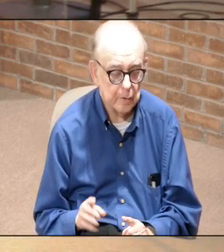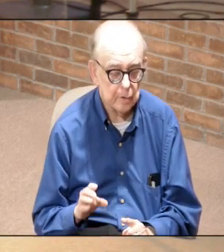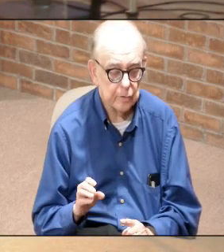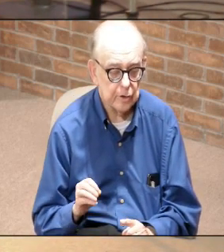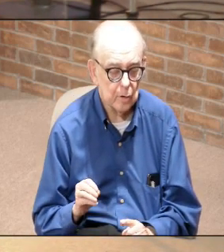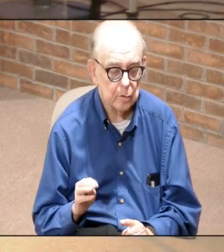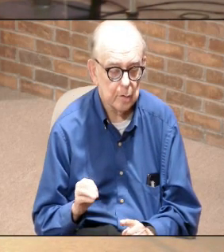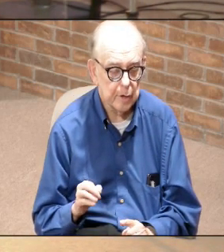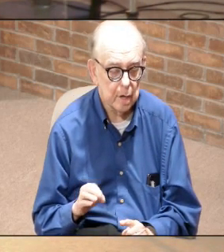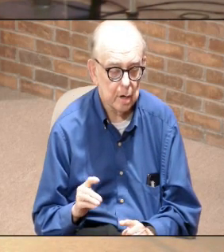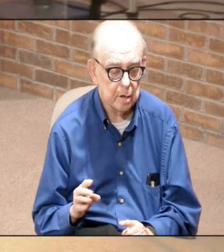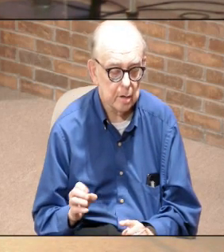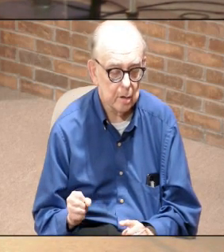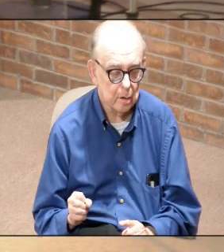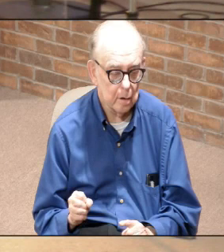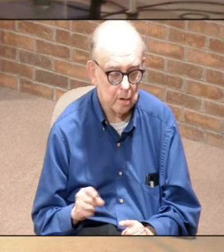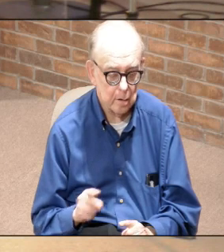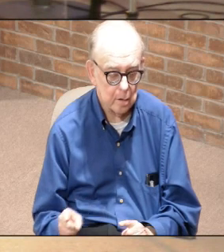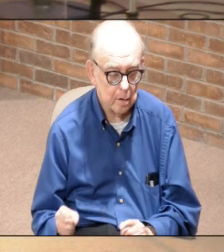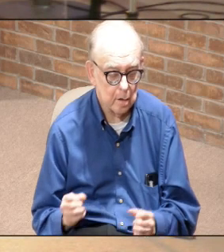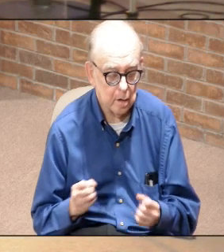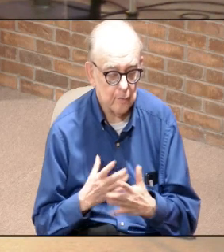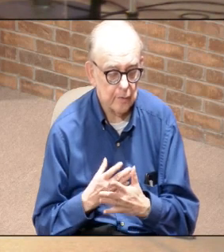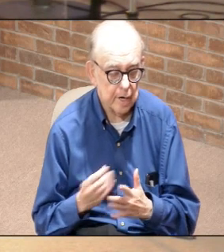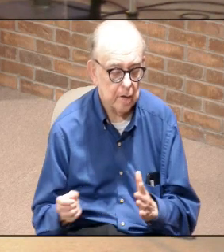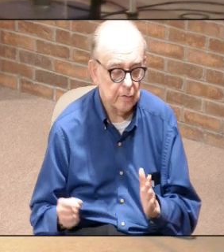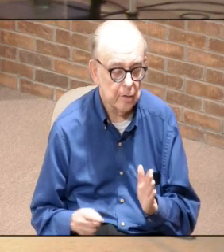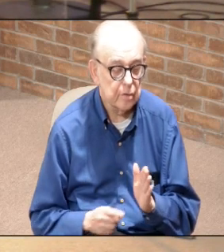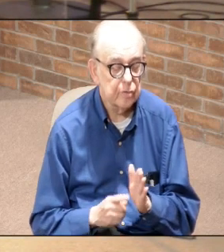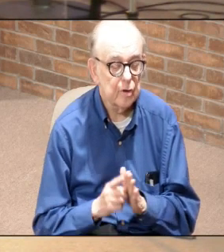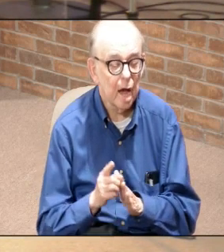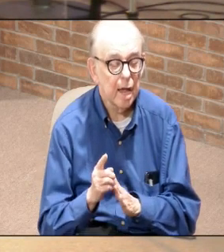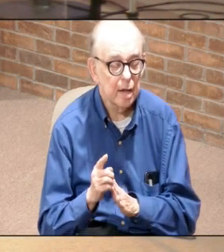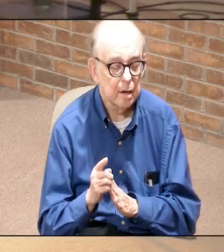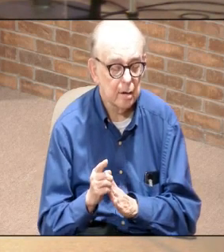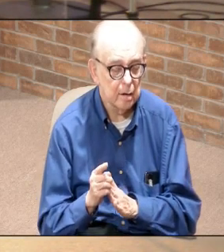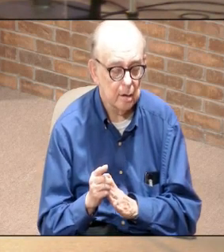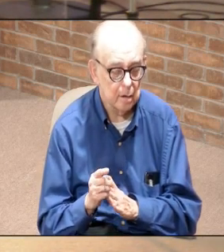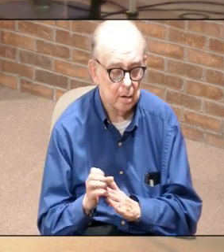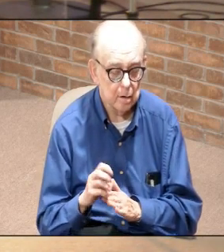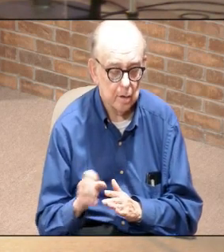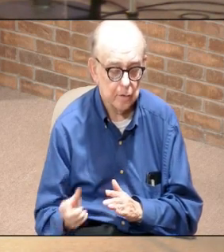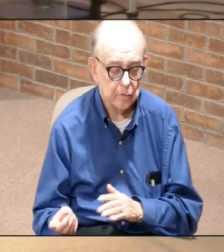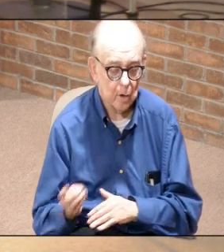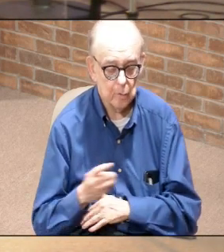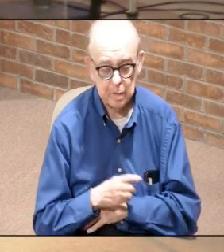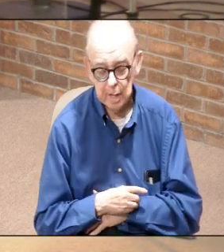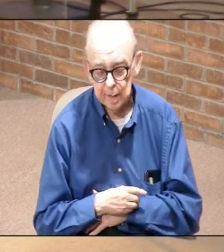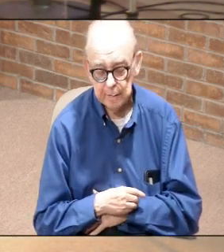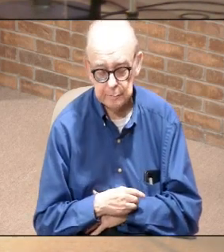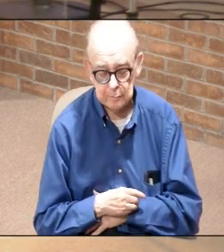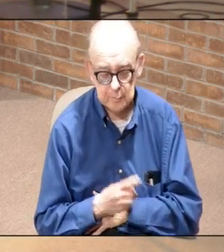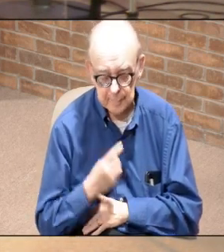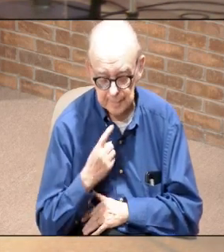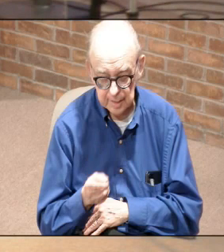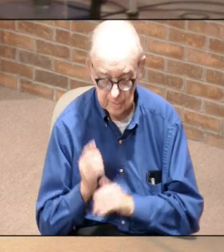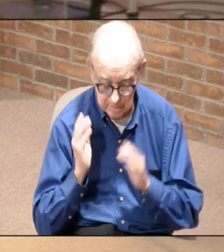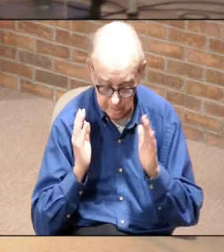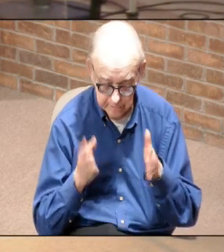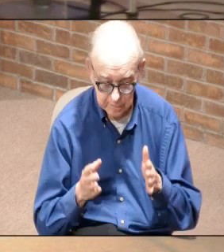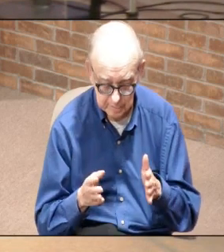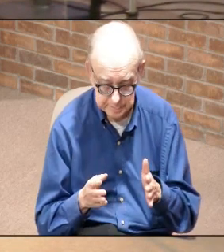cowards. They were afraid of the giant. So Saul one day, he said,